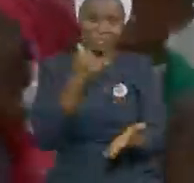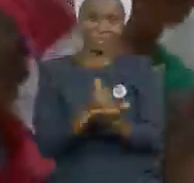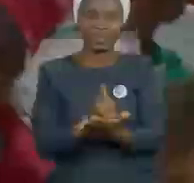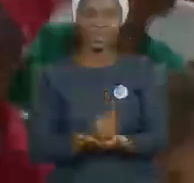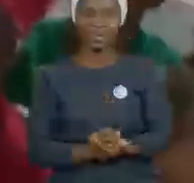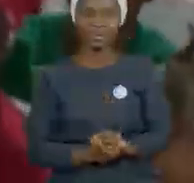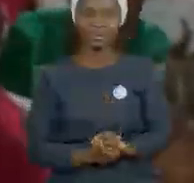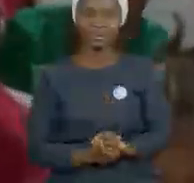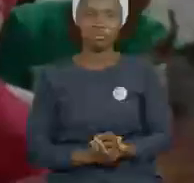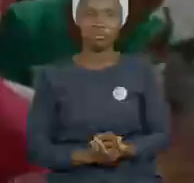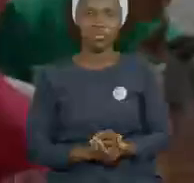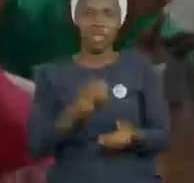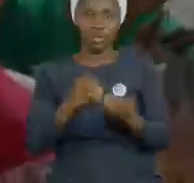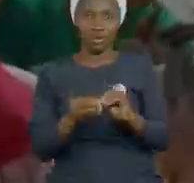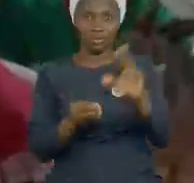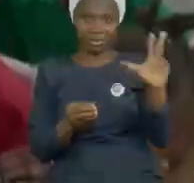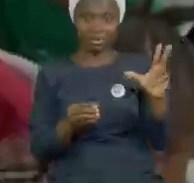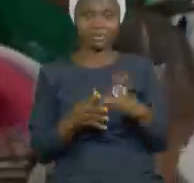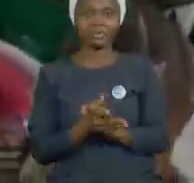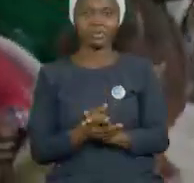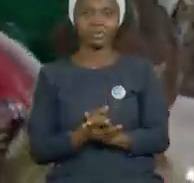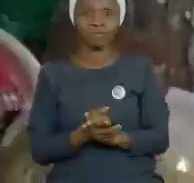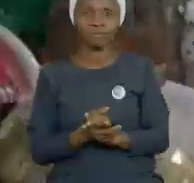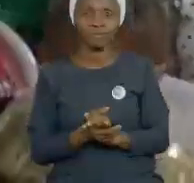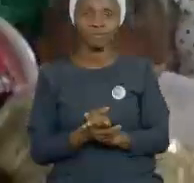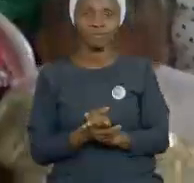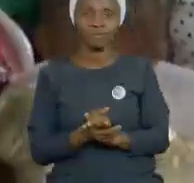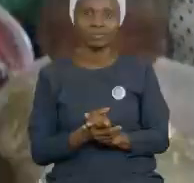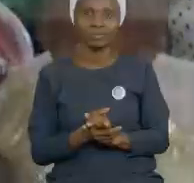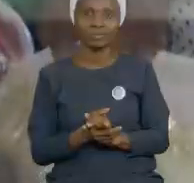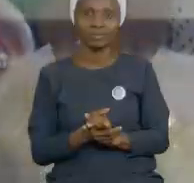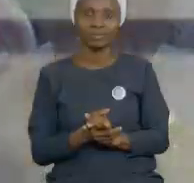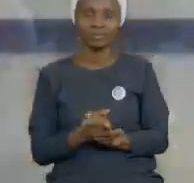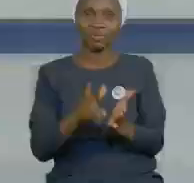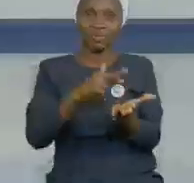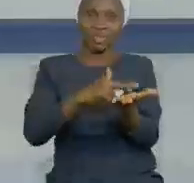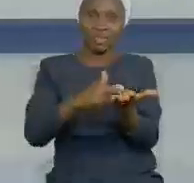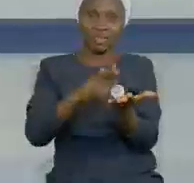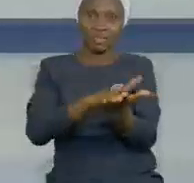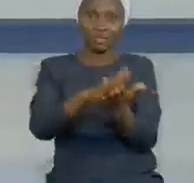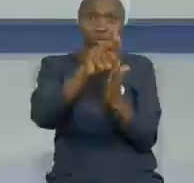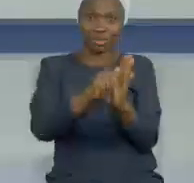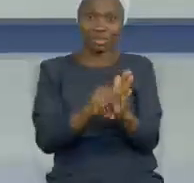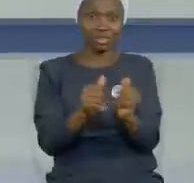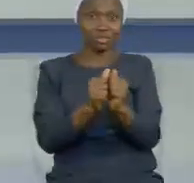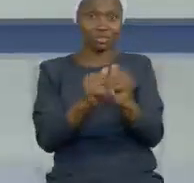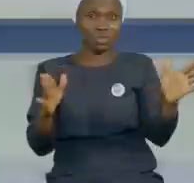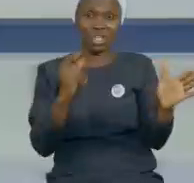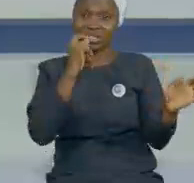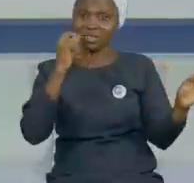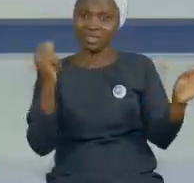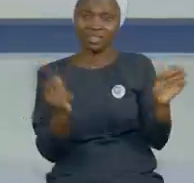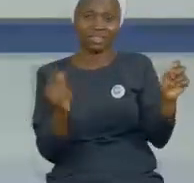I come to number three here. Number three, righteousness without retaliation in